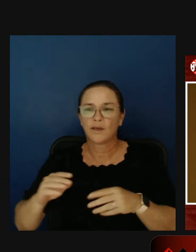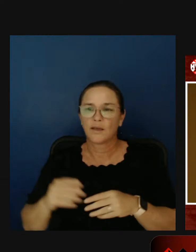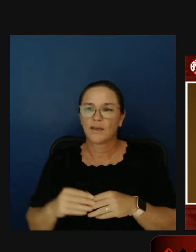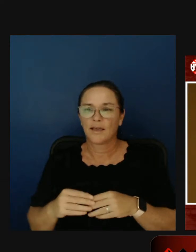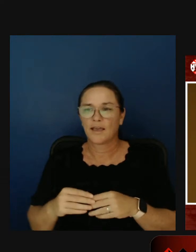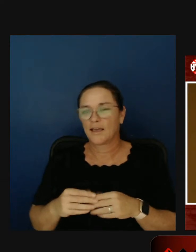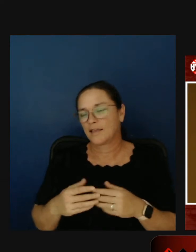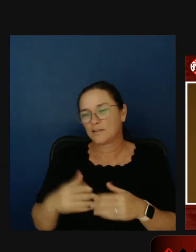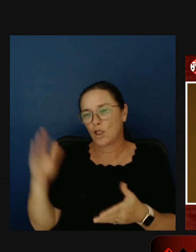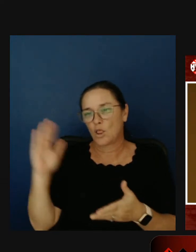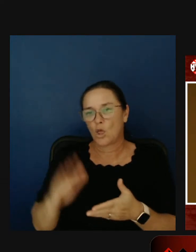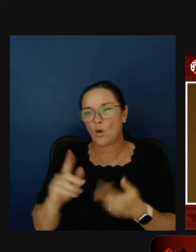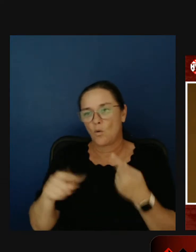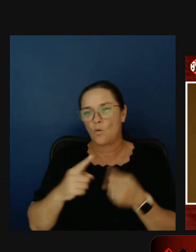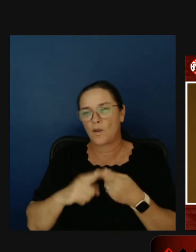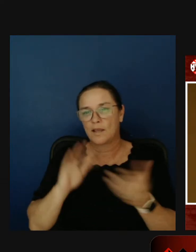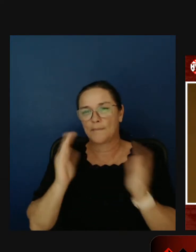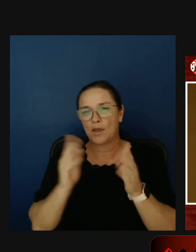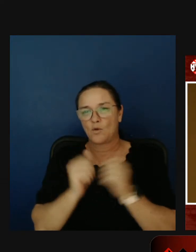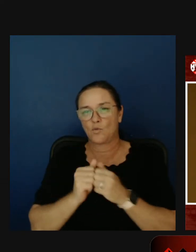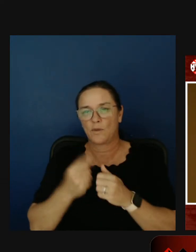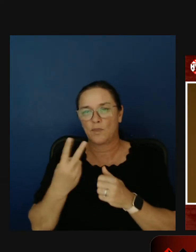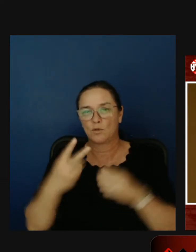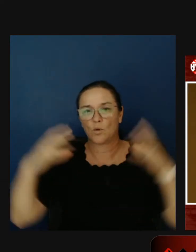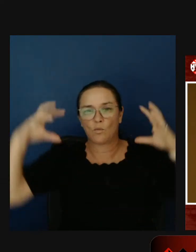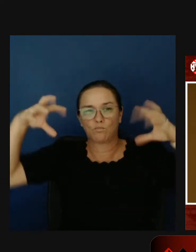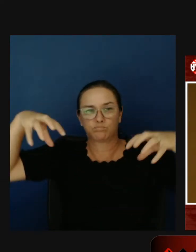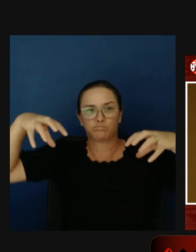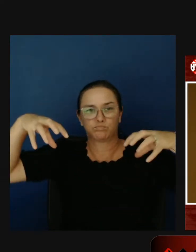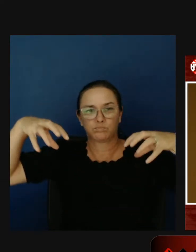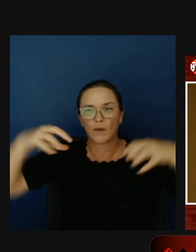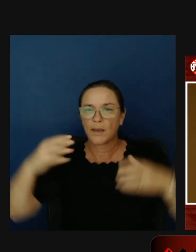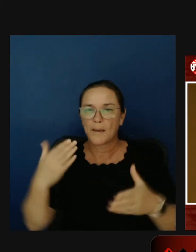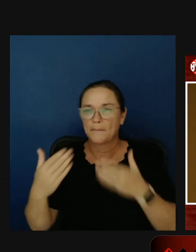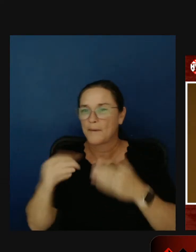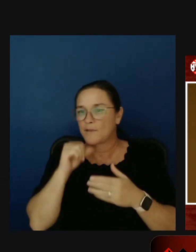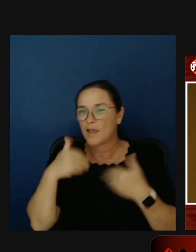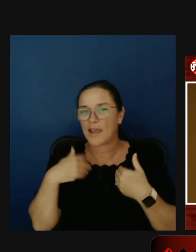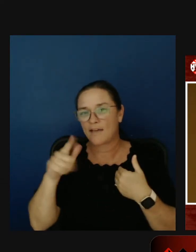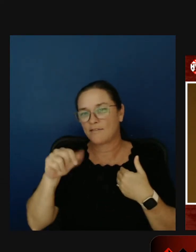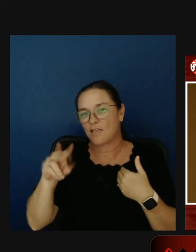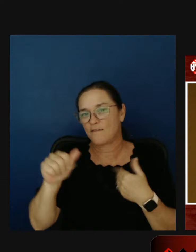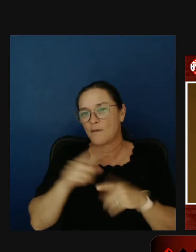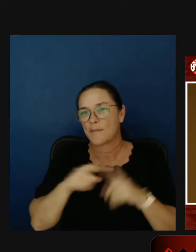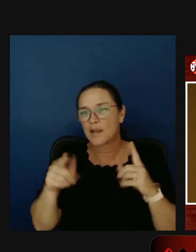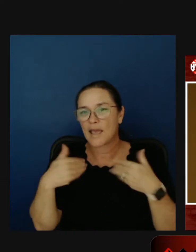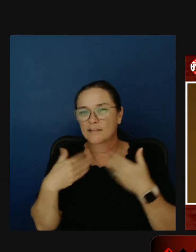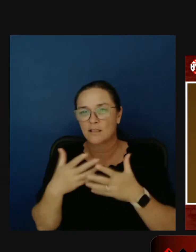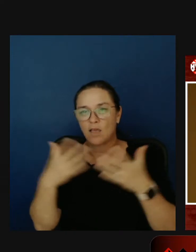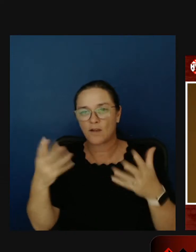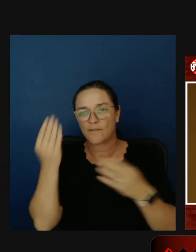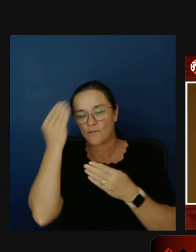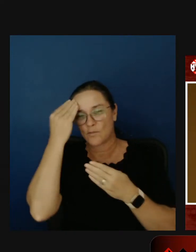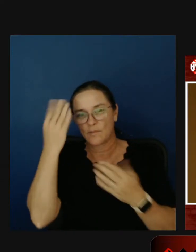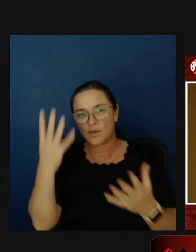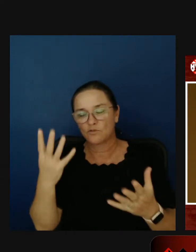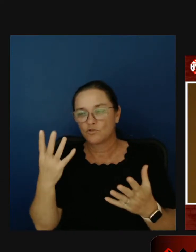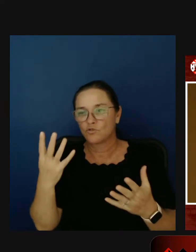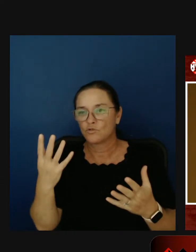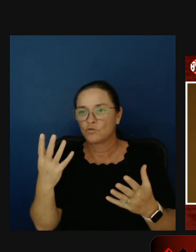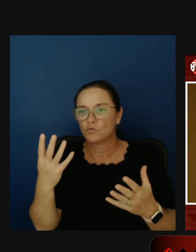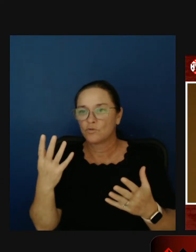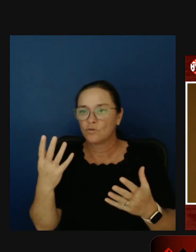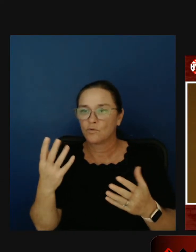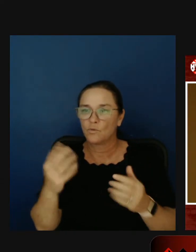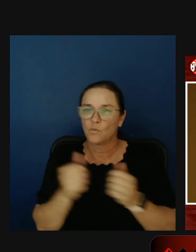these two. So this may not have any lava flows on it, but it's got a lot of information as far as